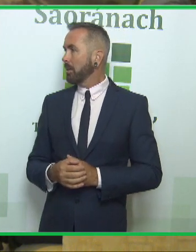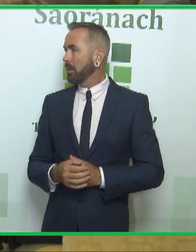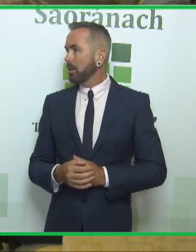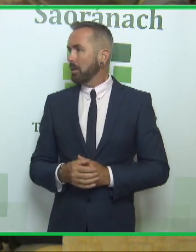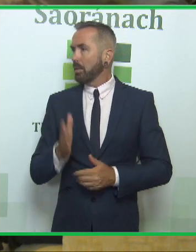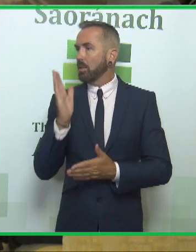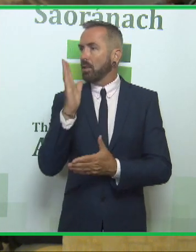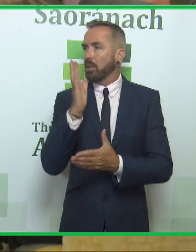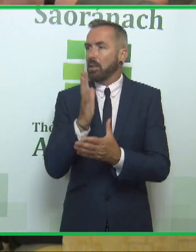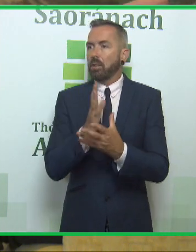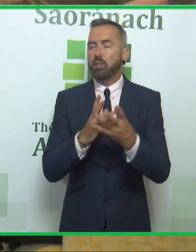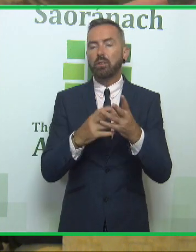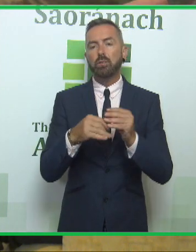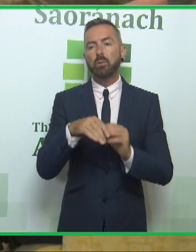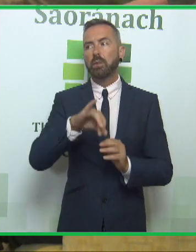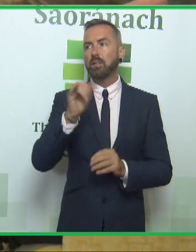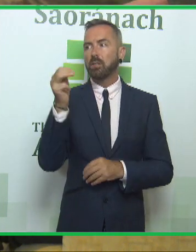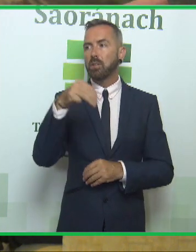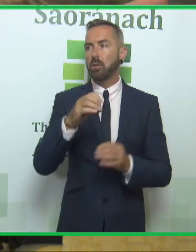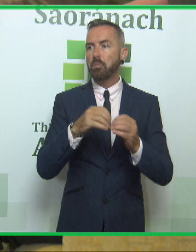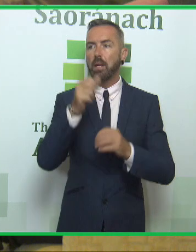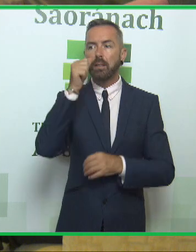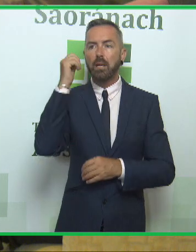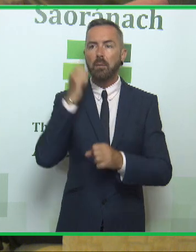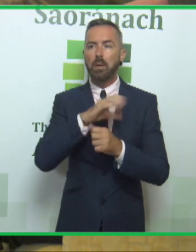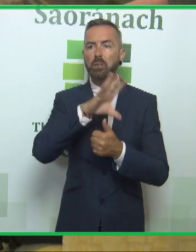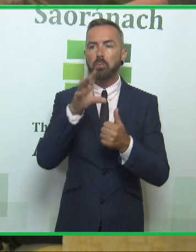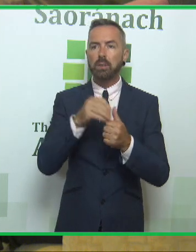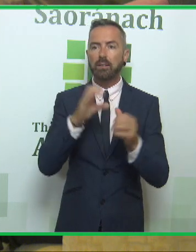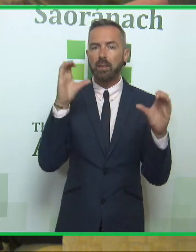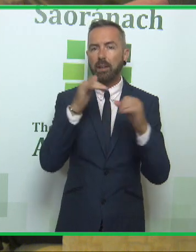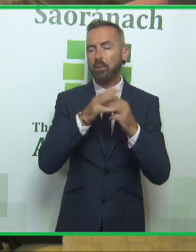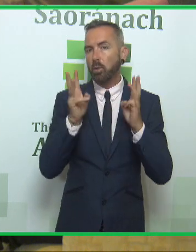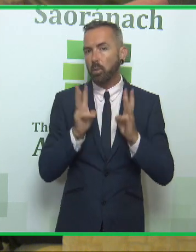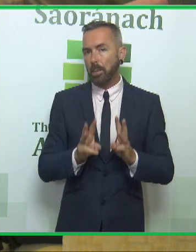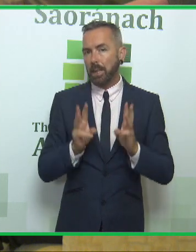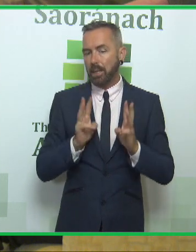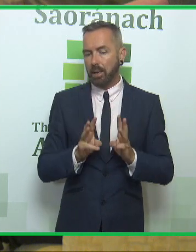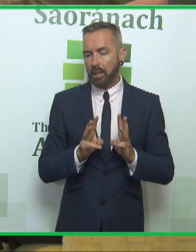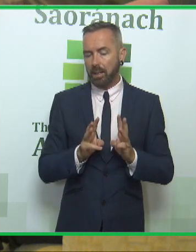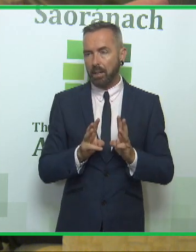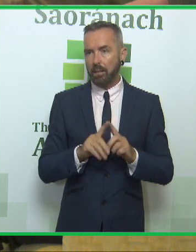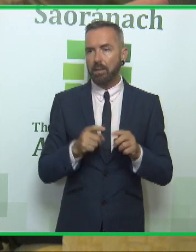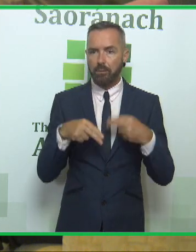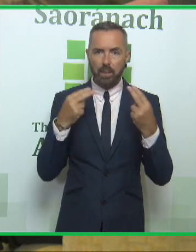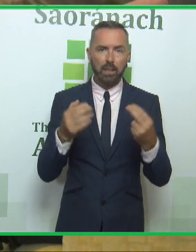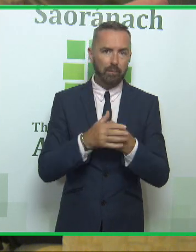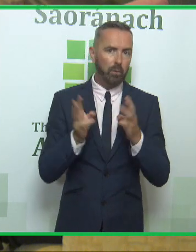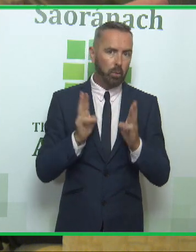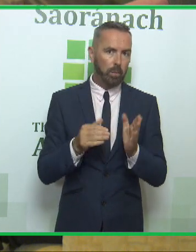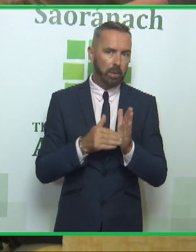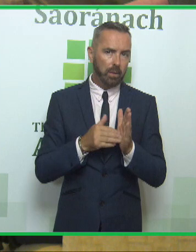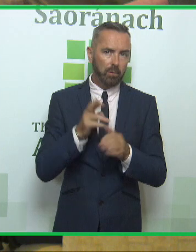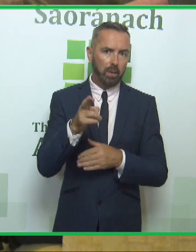heard a lot about the specific care and support paths for women, that there are different needs for women and